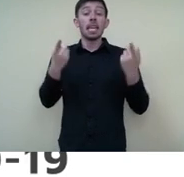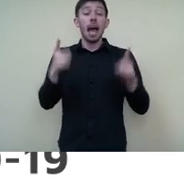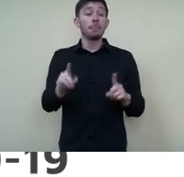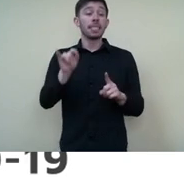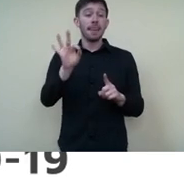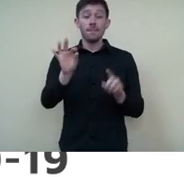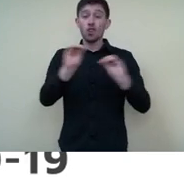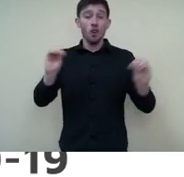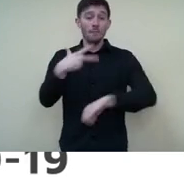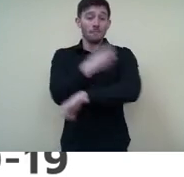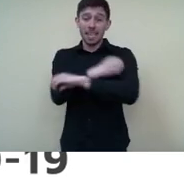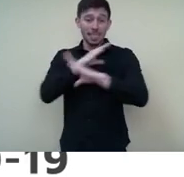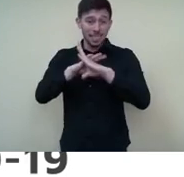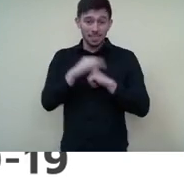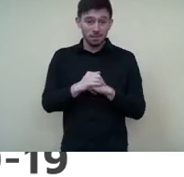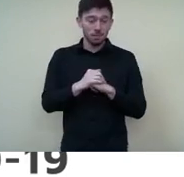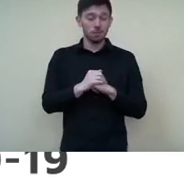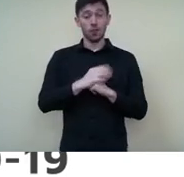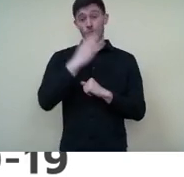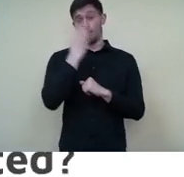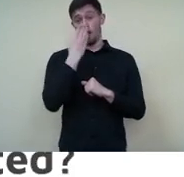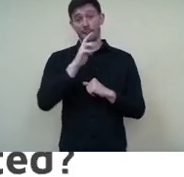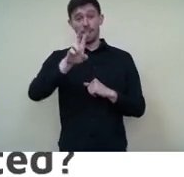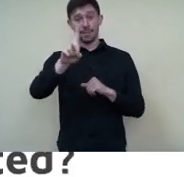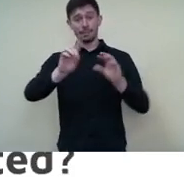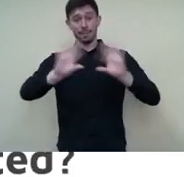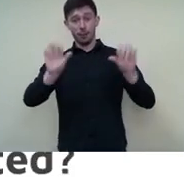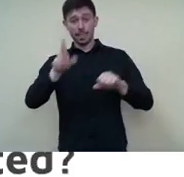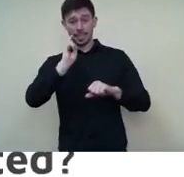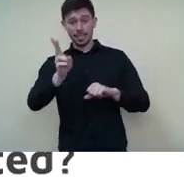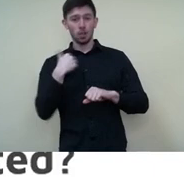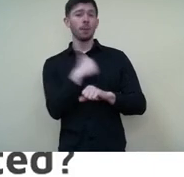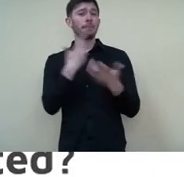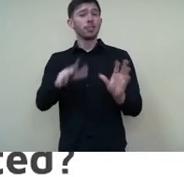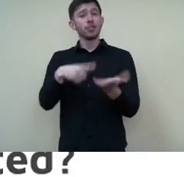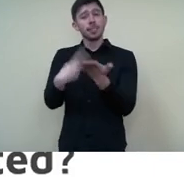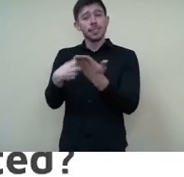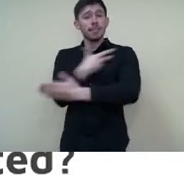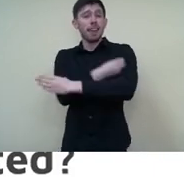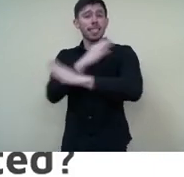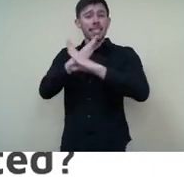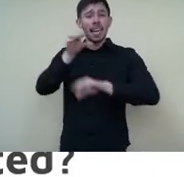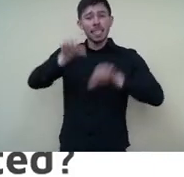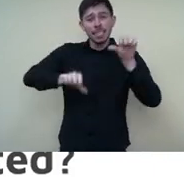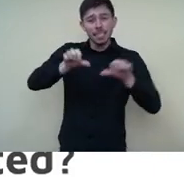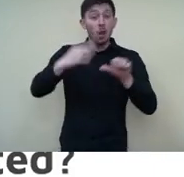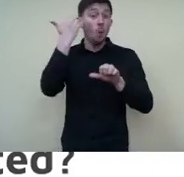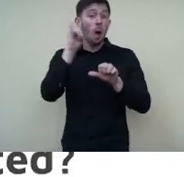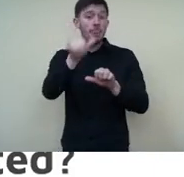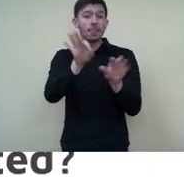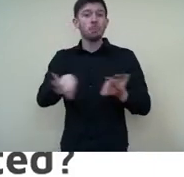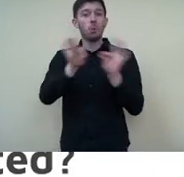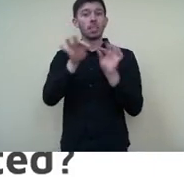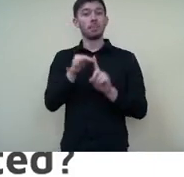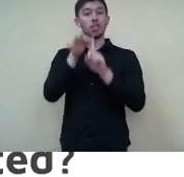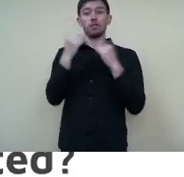not vaccinated? On the front end, right, because we've talked about vaccine hesitancy and we've talked about why it's important, especially in the era of COVID.